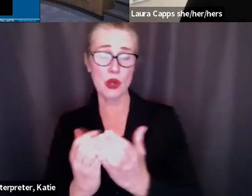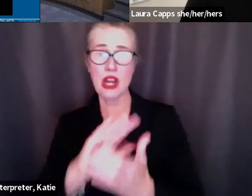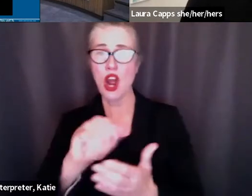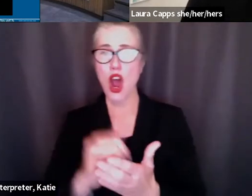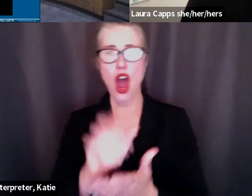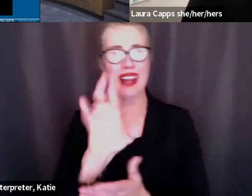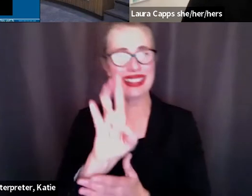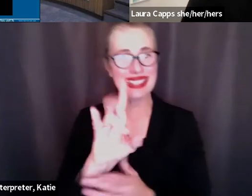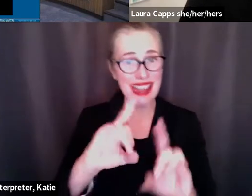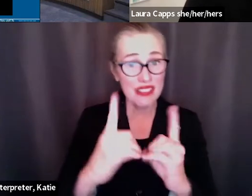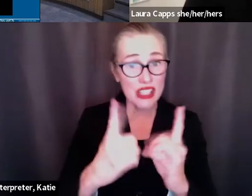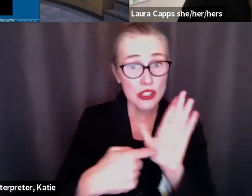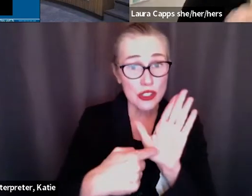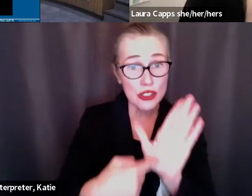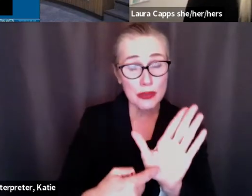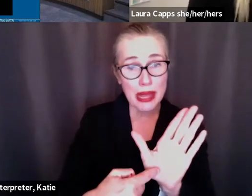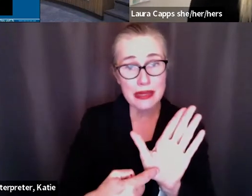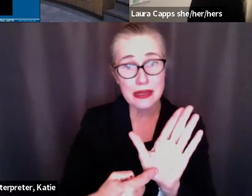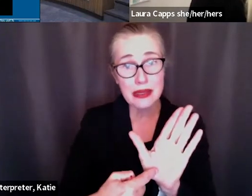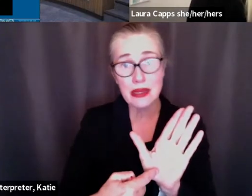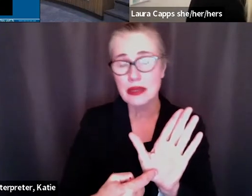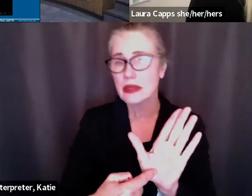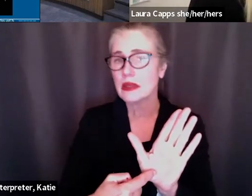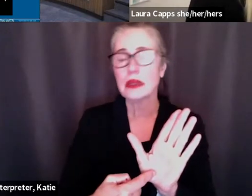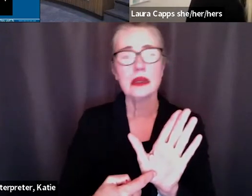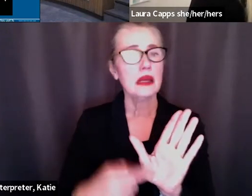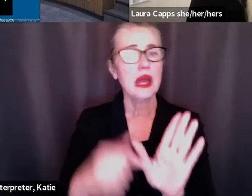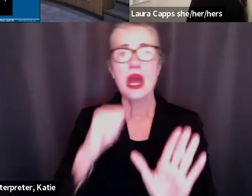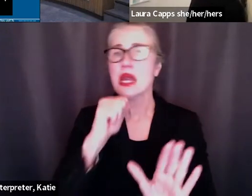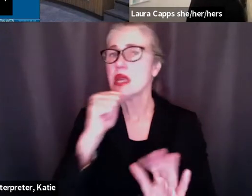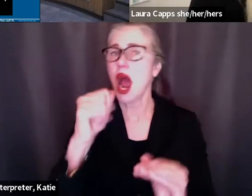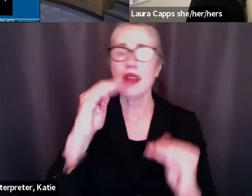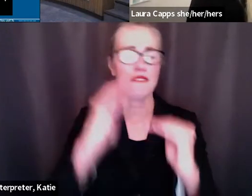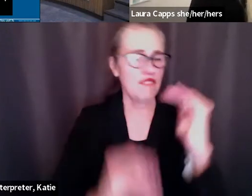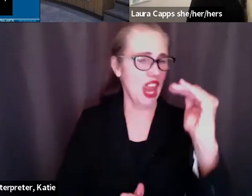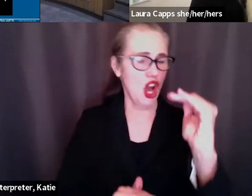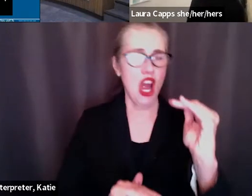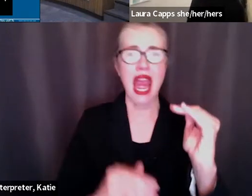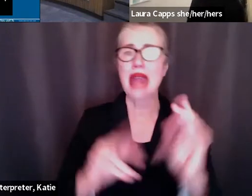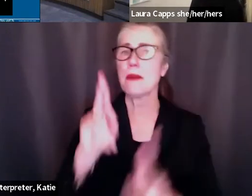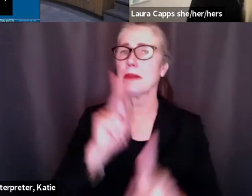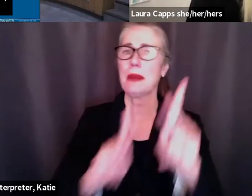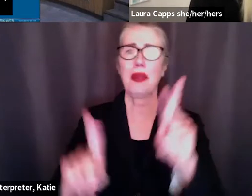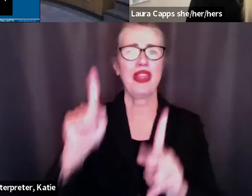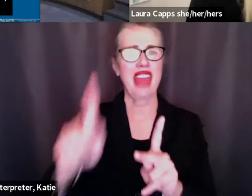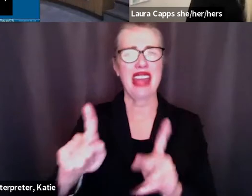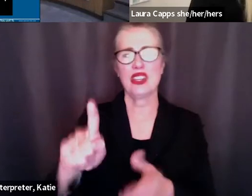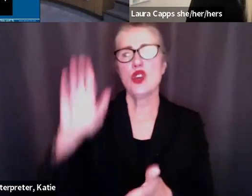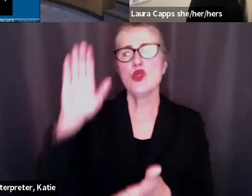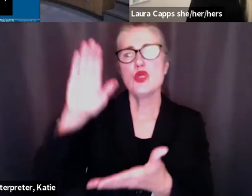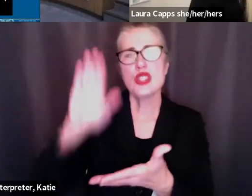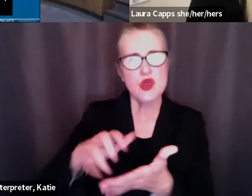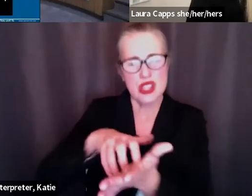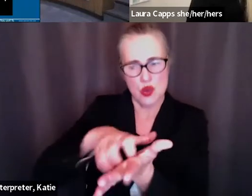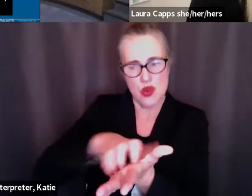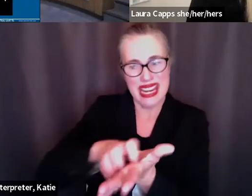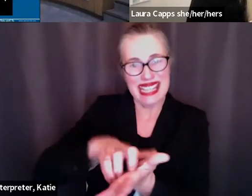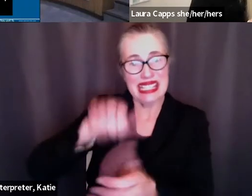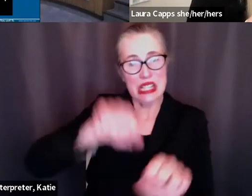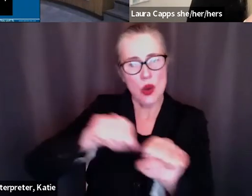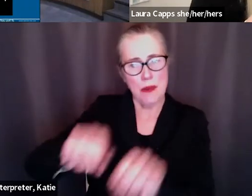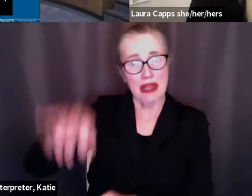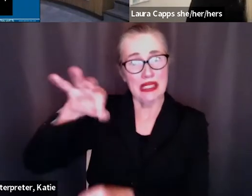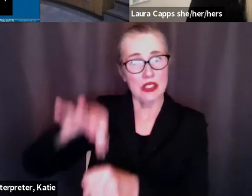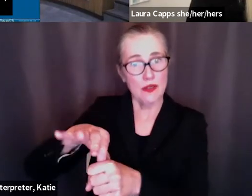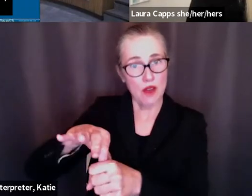currently displayed um unfairly disenfranchises low income community thank you next speaker is